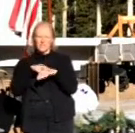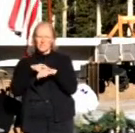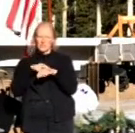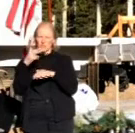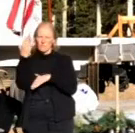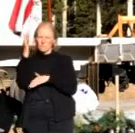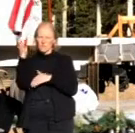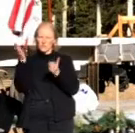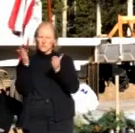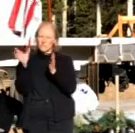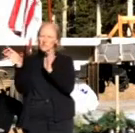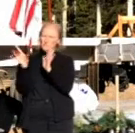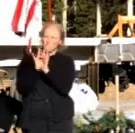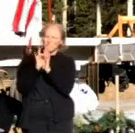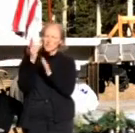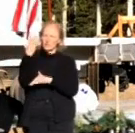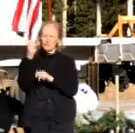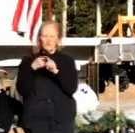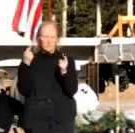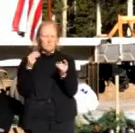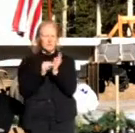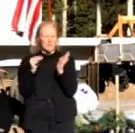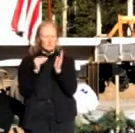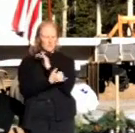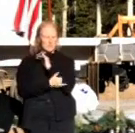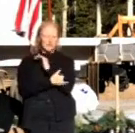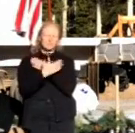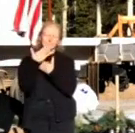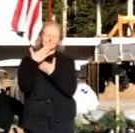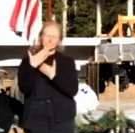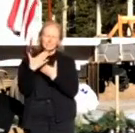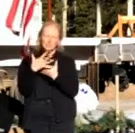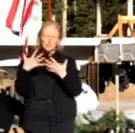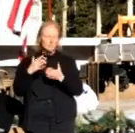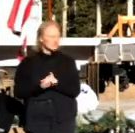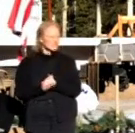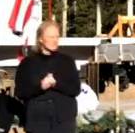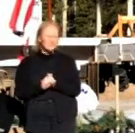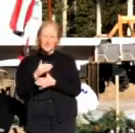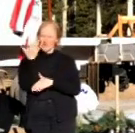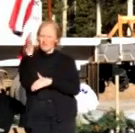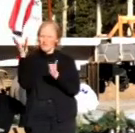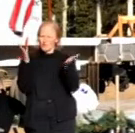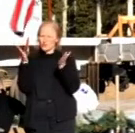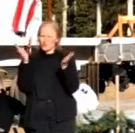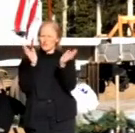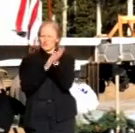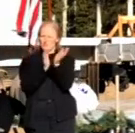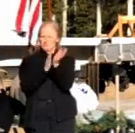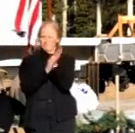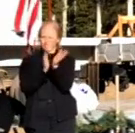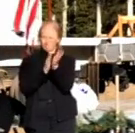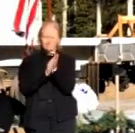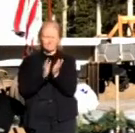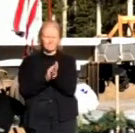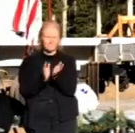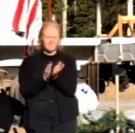pick a tree for Montrose County. Thank you so much. I really appreciate it. Let's give the Forest Service a big round of applause.